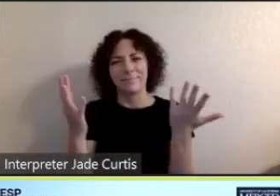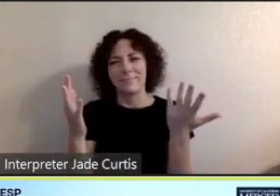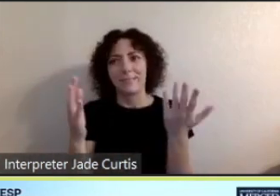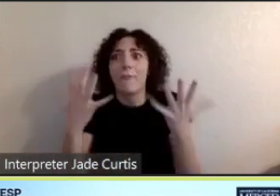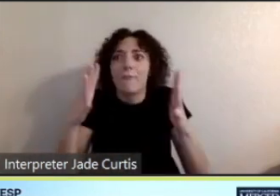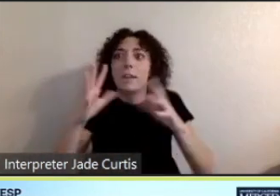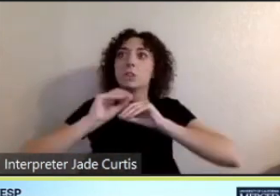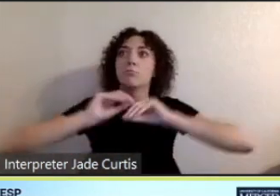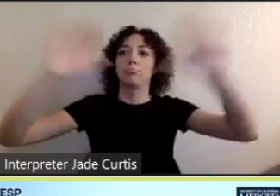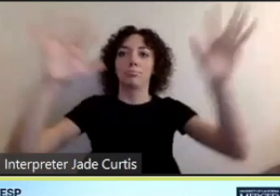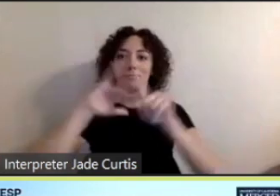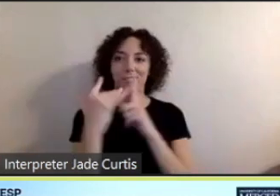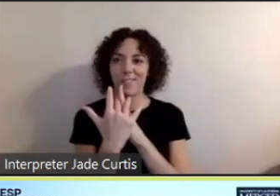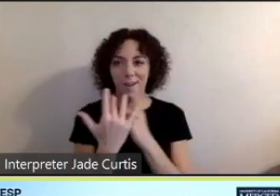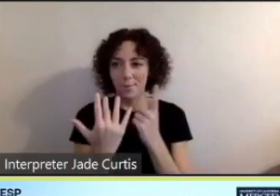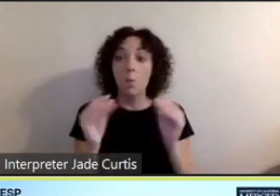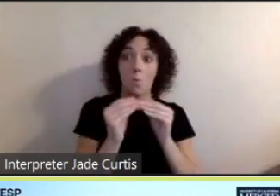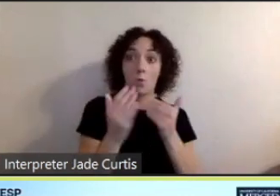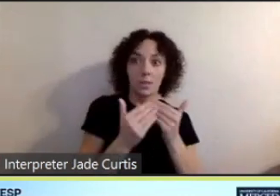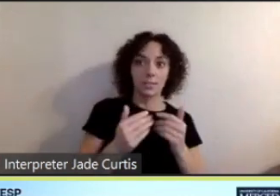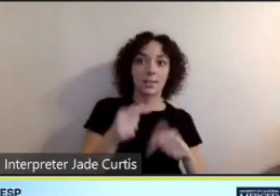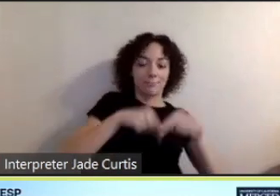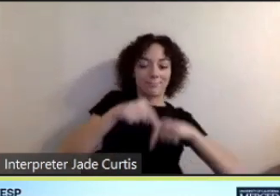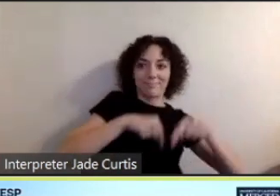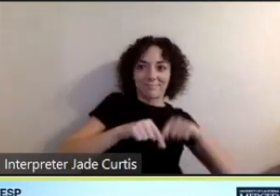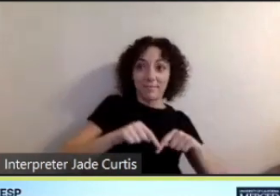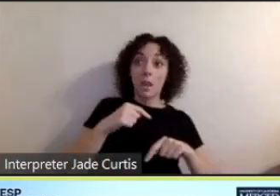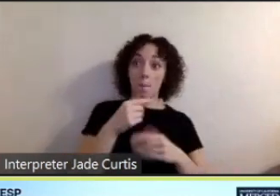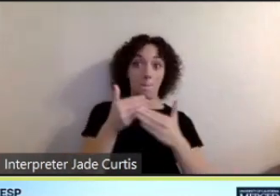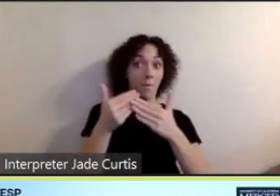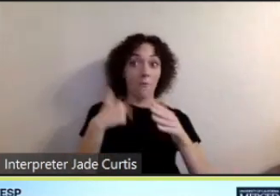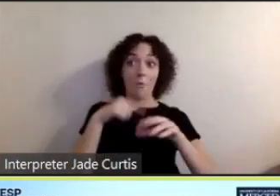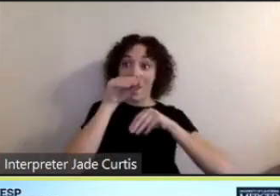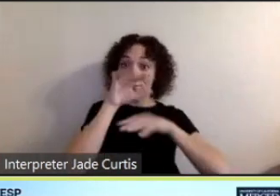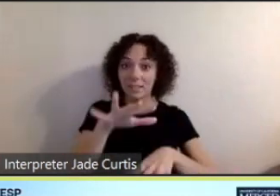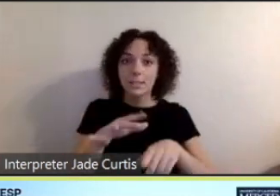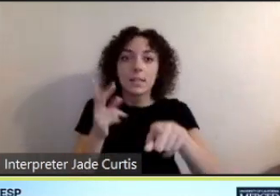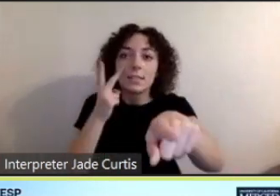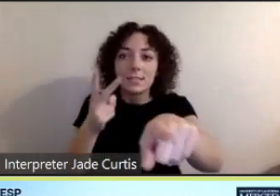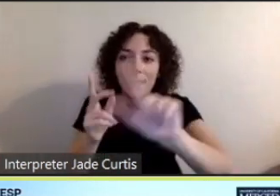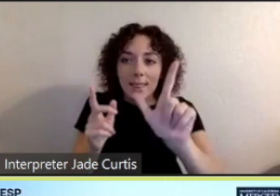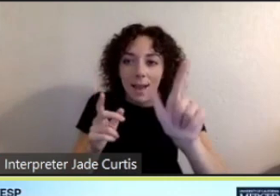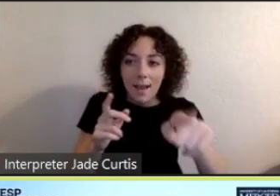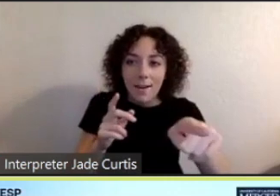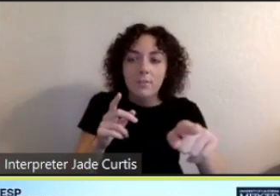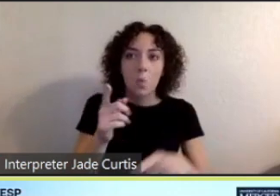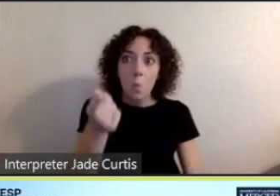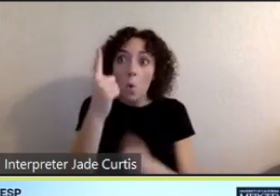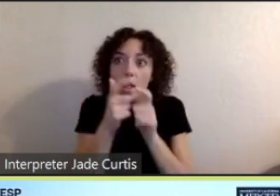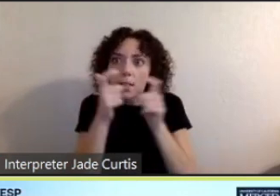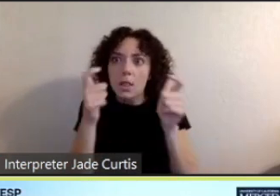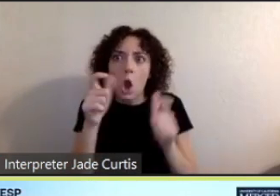environment. So the person here on the left is speaking and releasing maybe one large droplet and 100 to